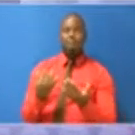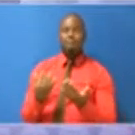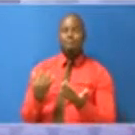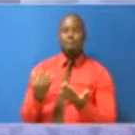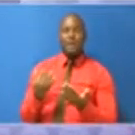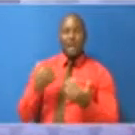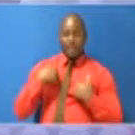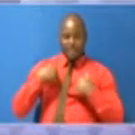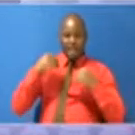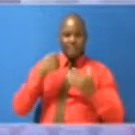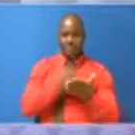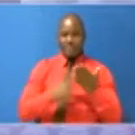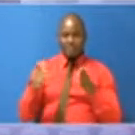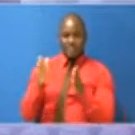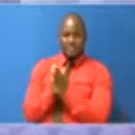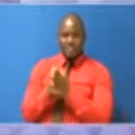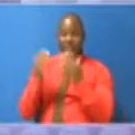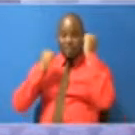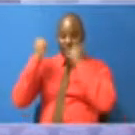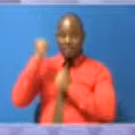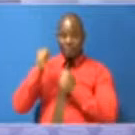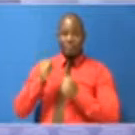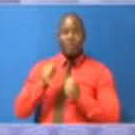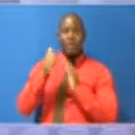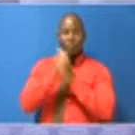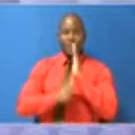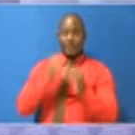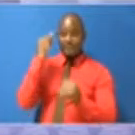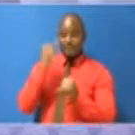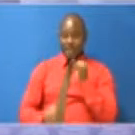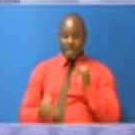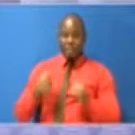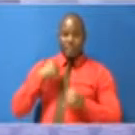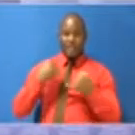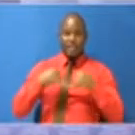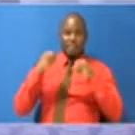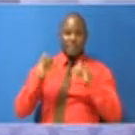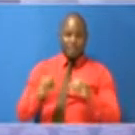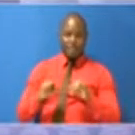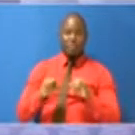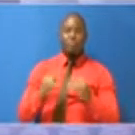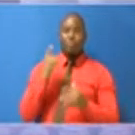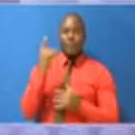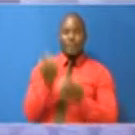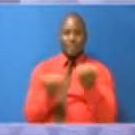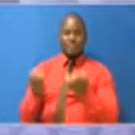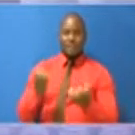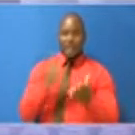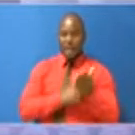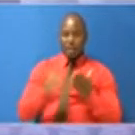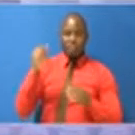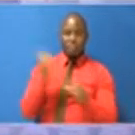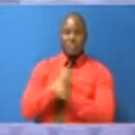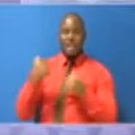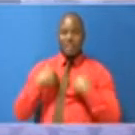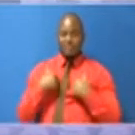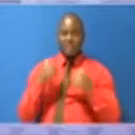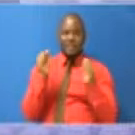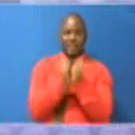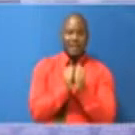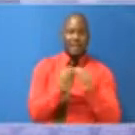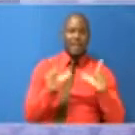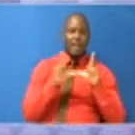they must have proper like any discipline force standing orders and finally we'll implement the one business permit you can't have businesses with 10